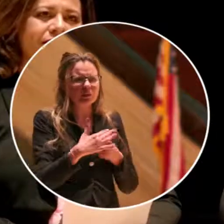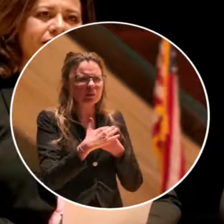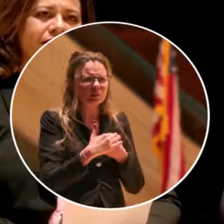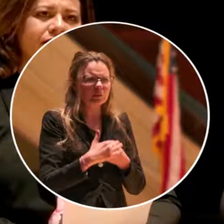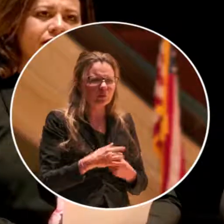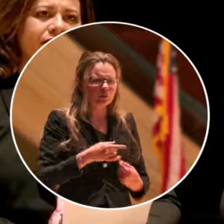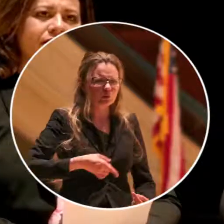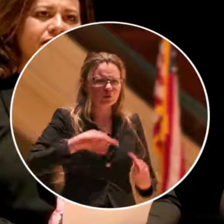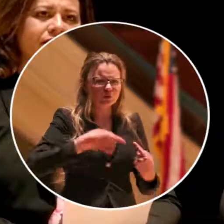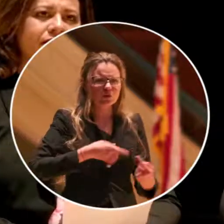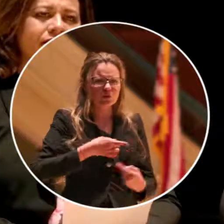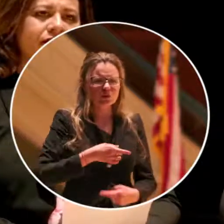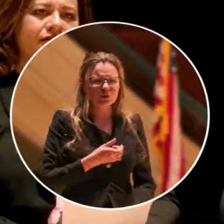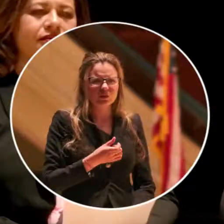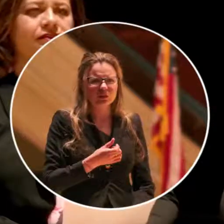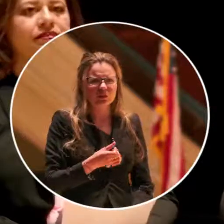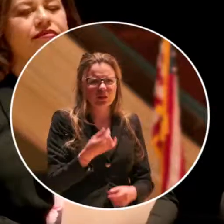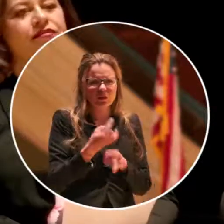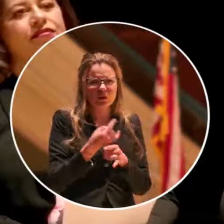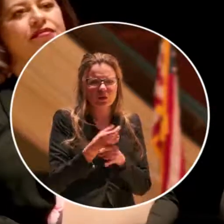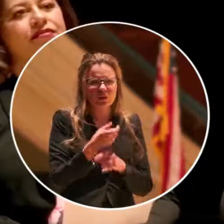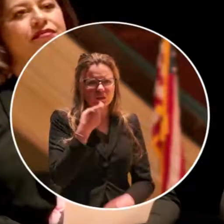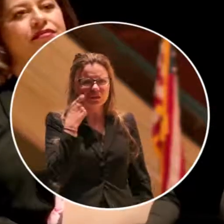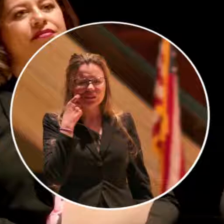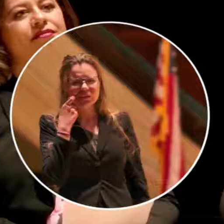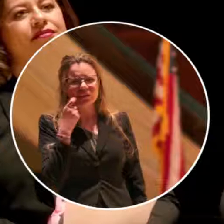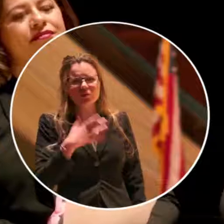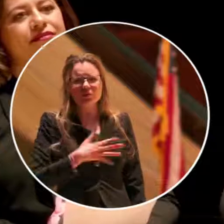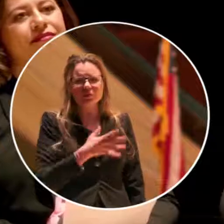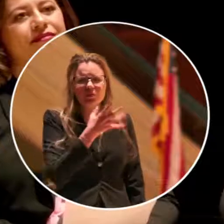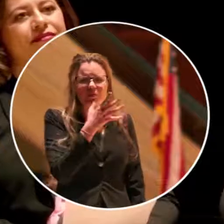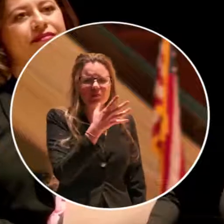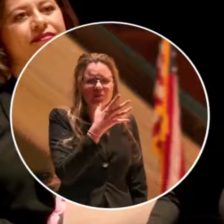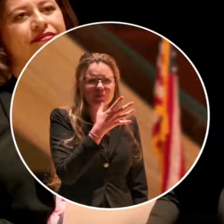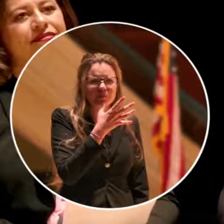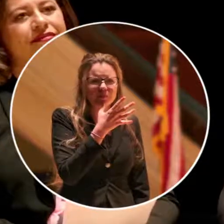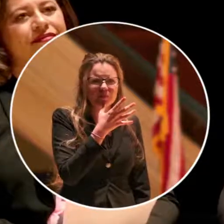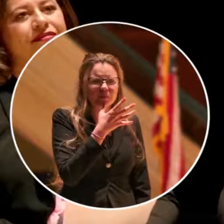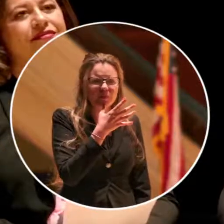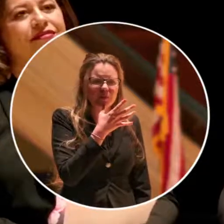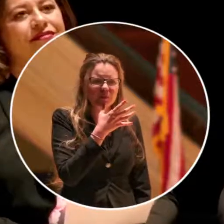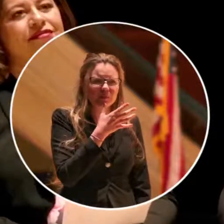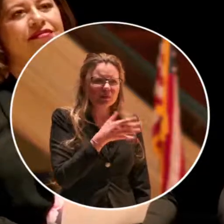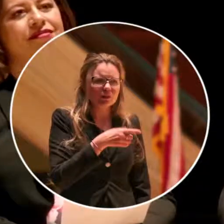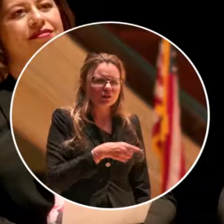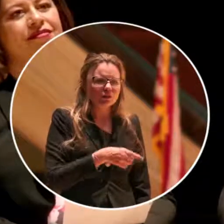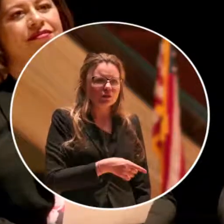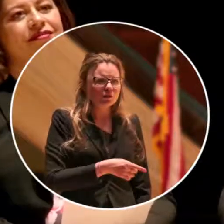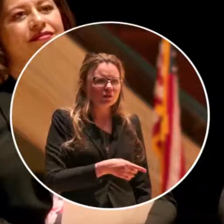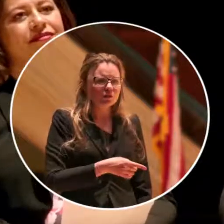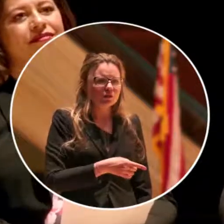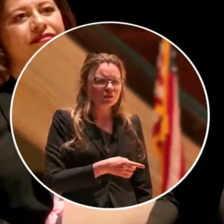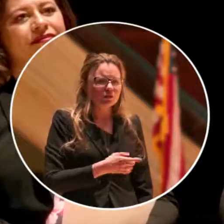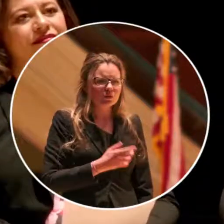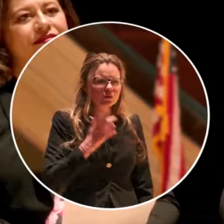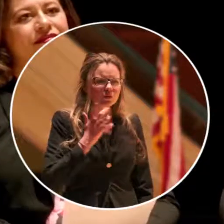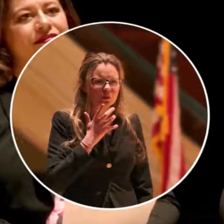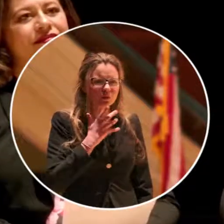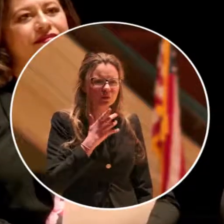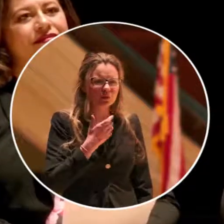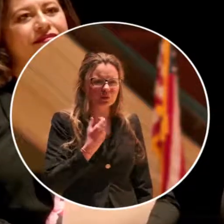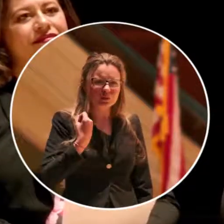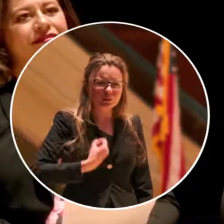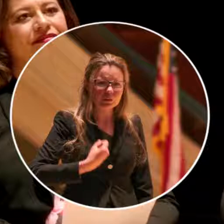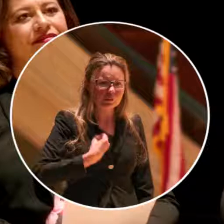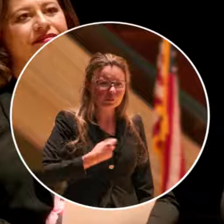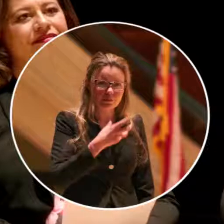So Mom, being a mother, and with everything it means to be a mother, and being one tough